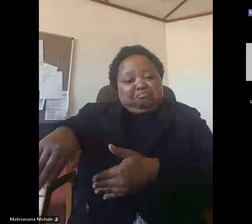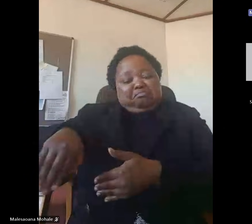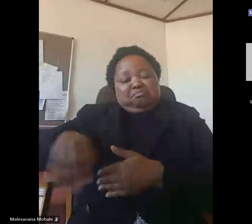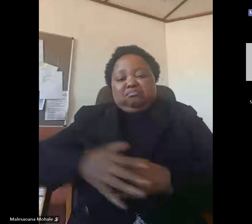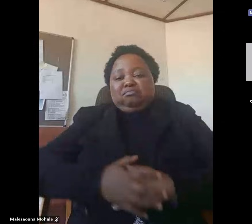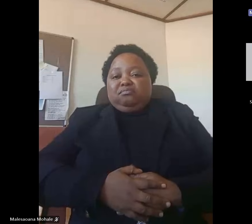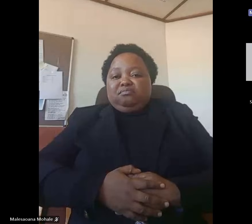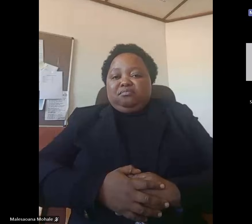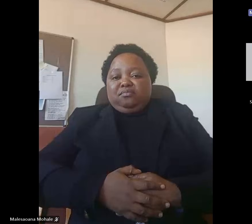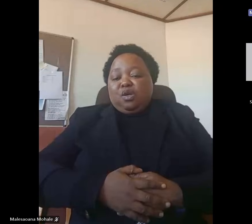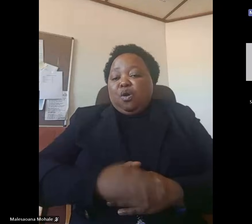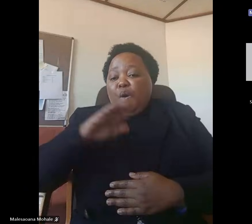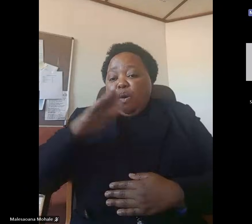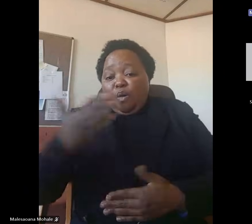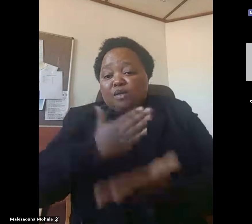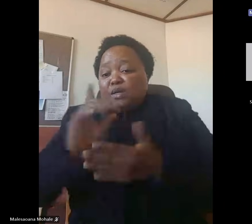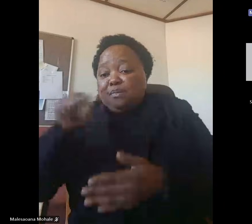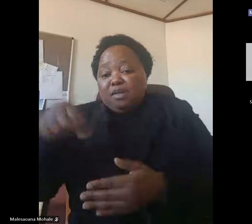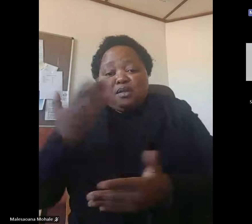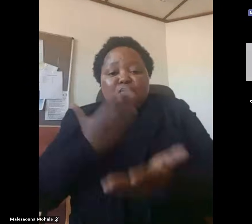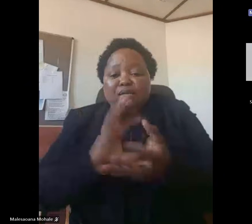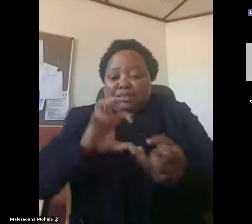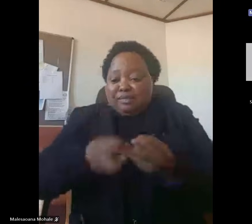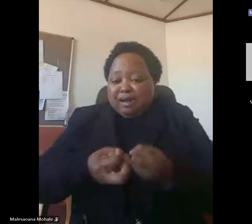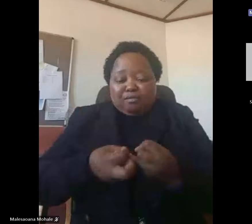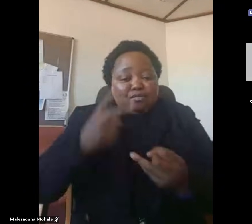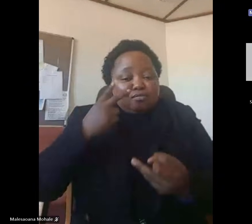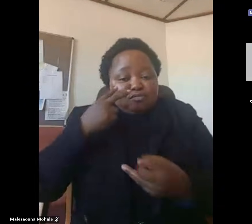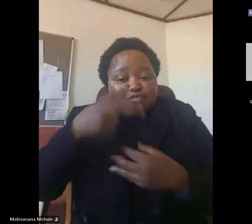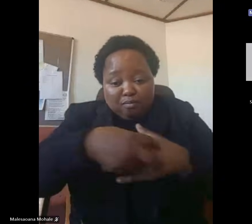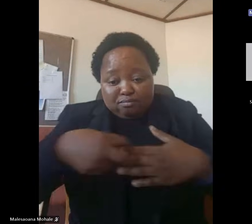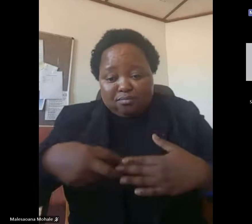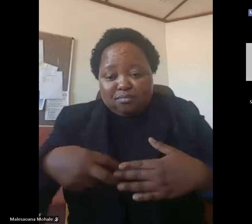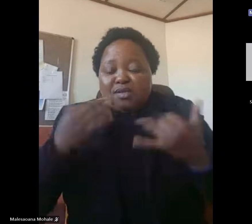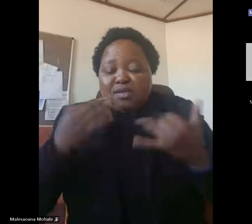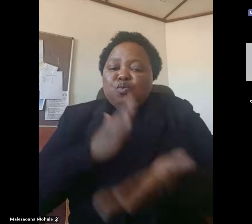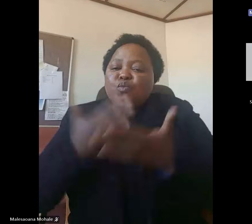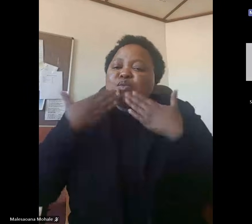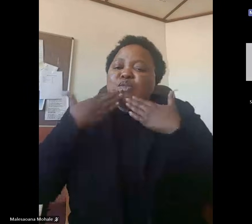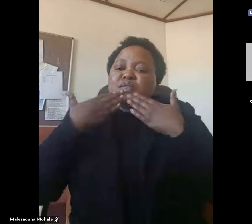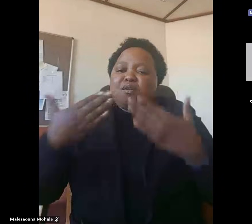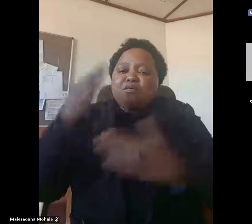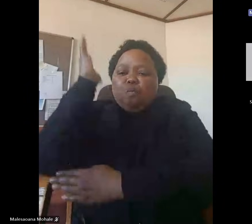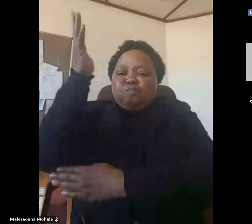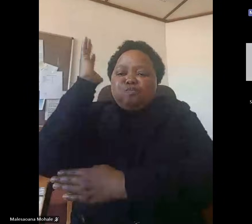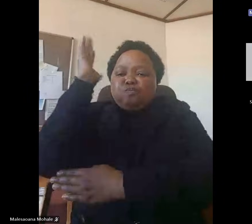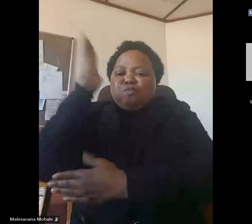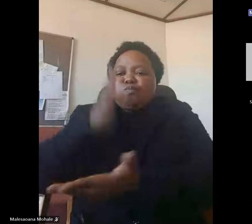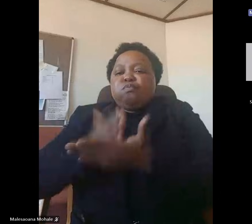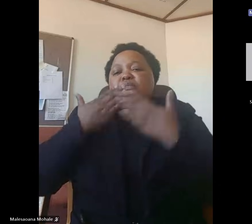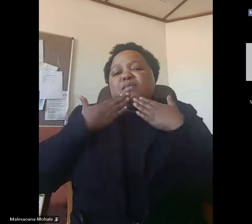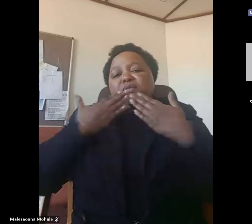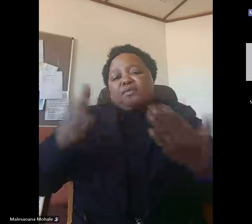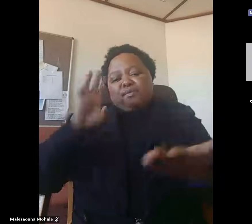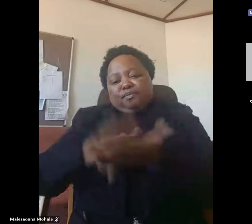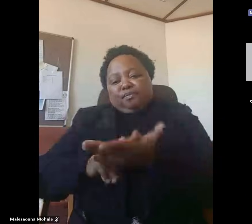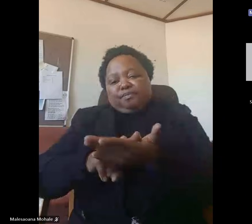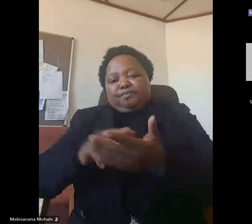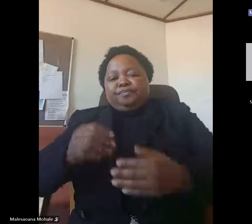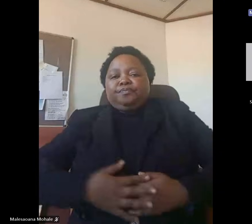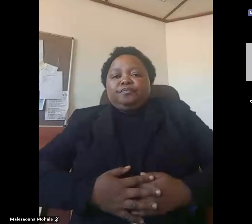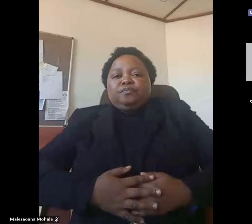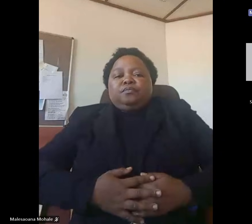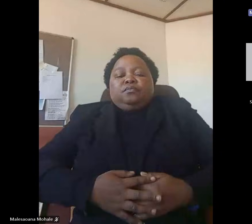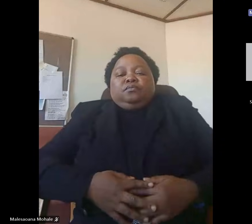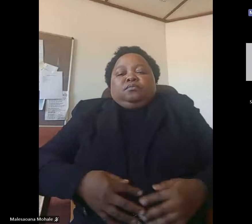to navigate. Thanks for that comprehensive presentation. Last lap, but